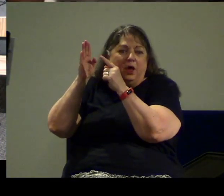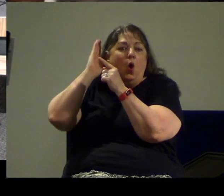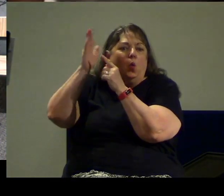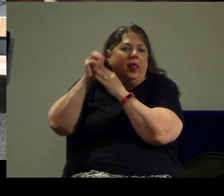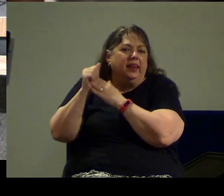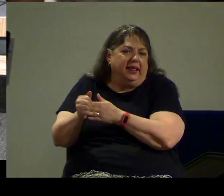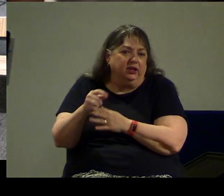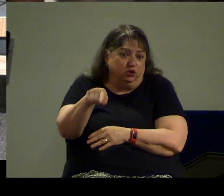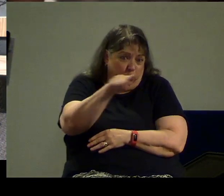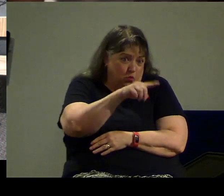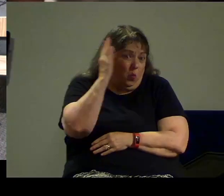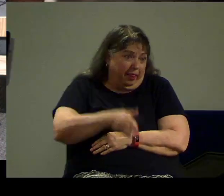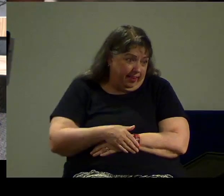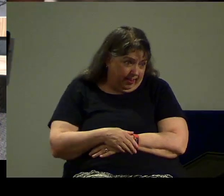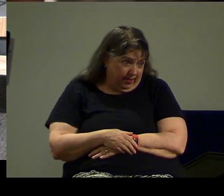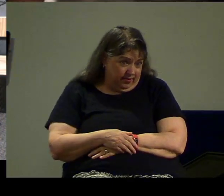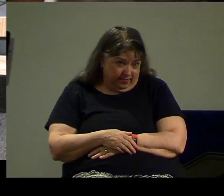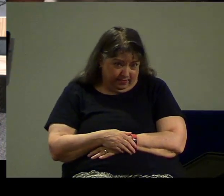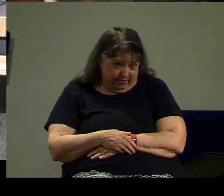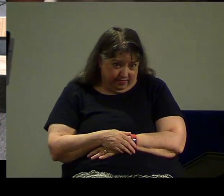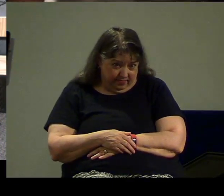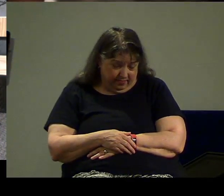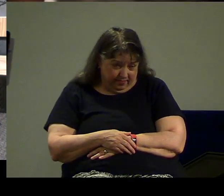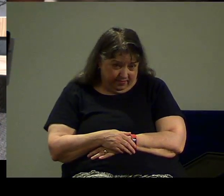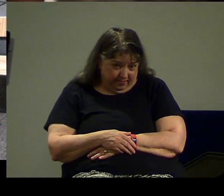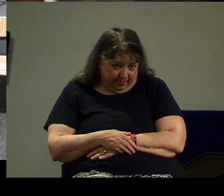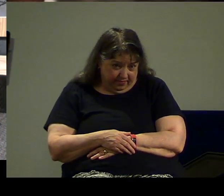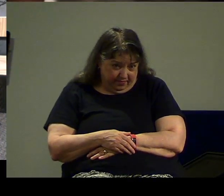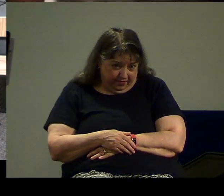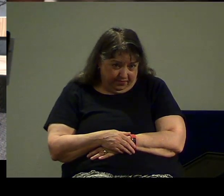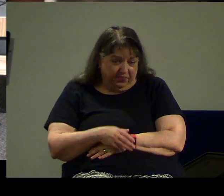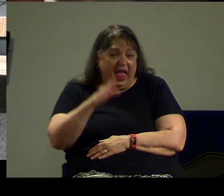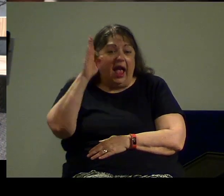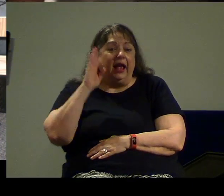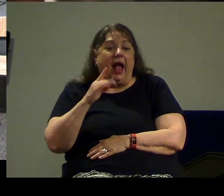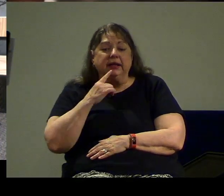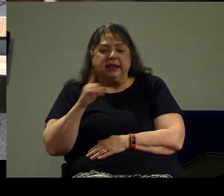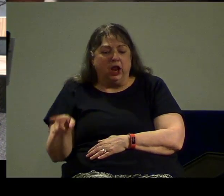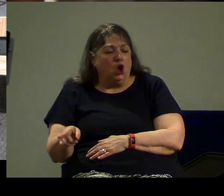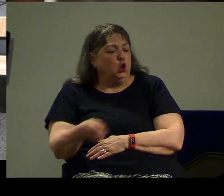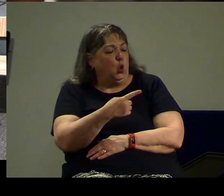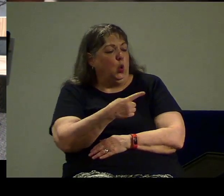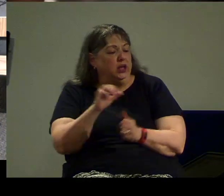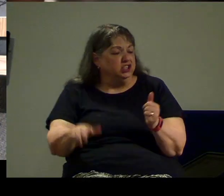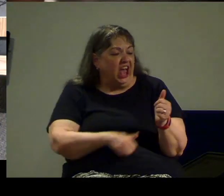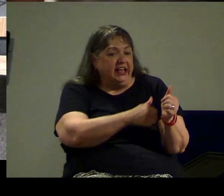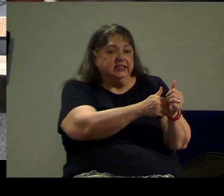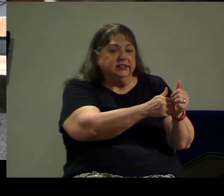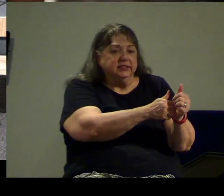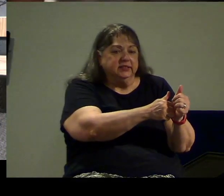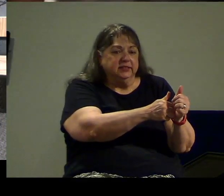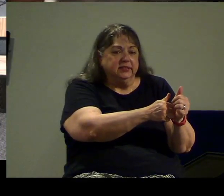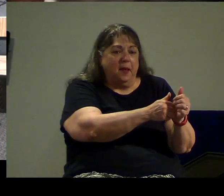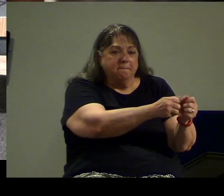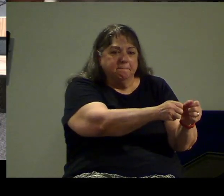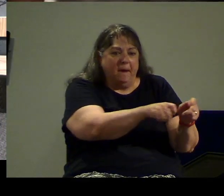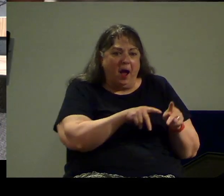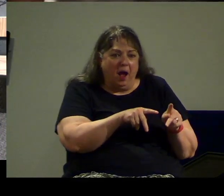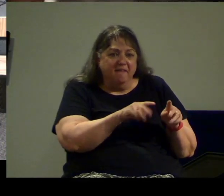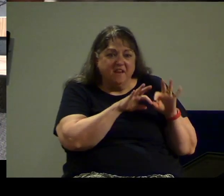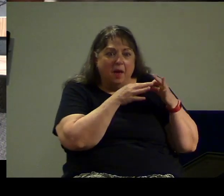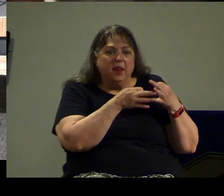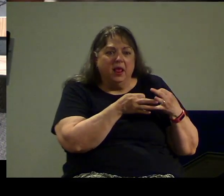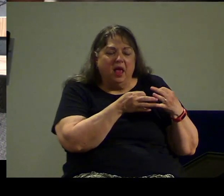And sure enough, God said, go after them and restore what they have stolen. And David and his 600 men